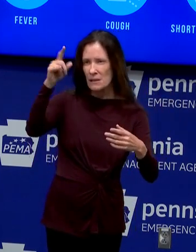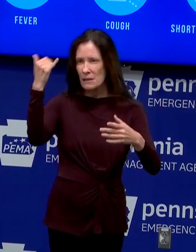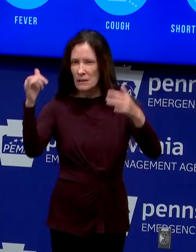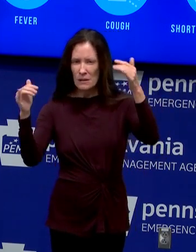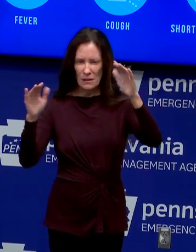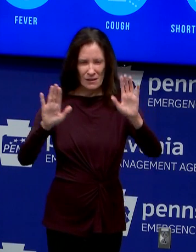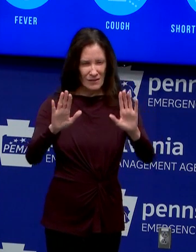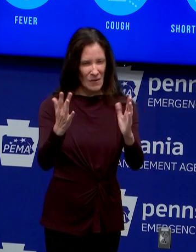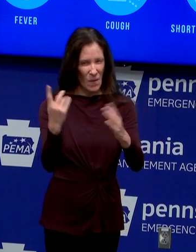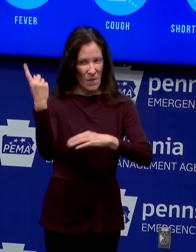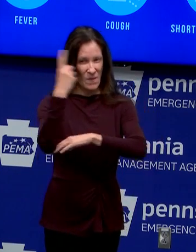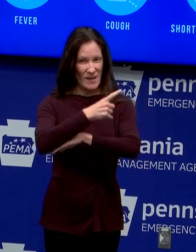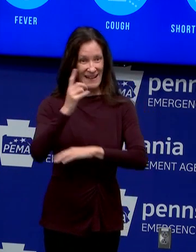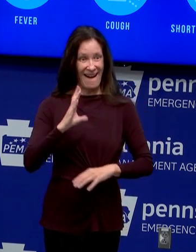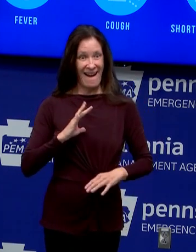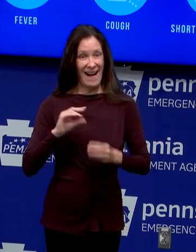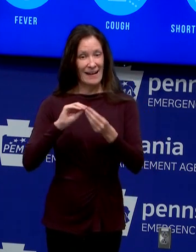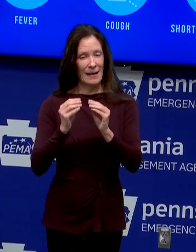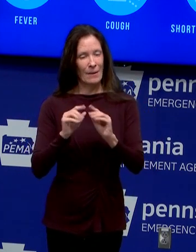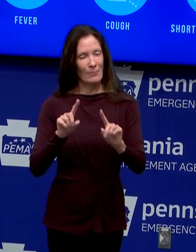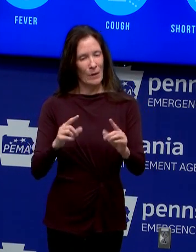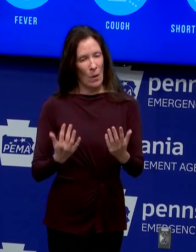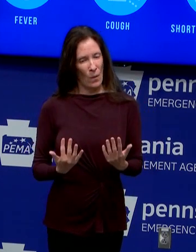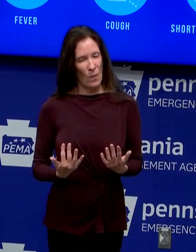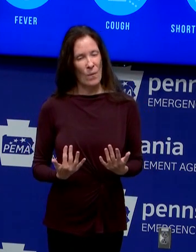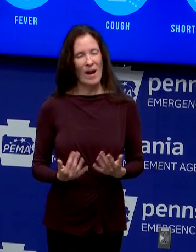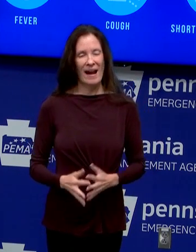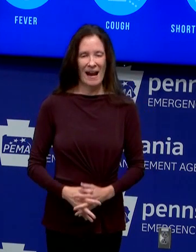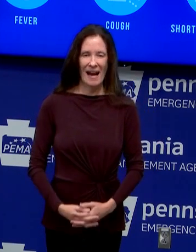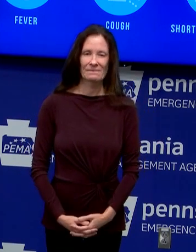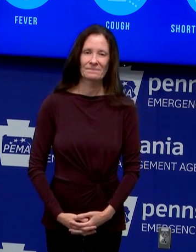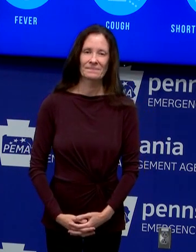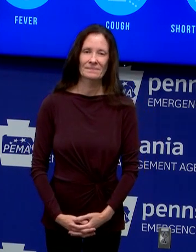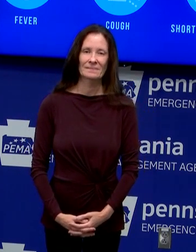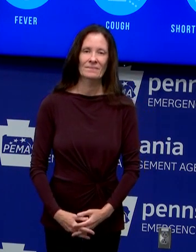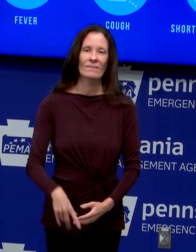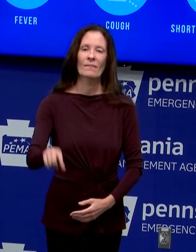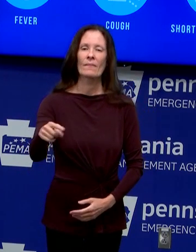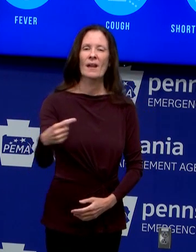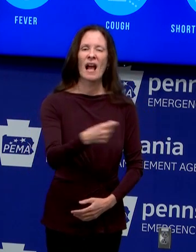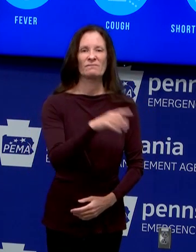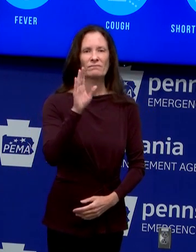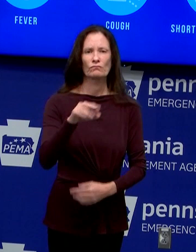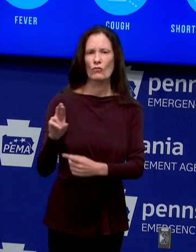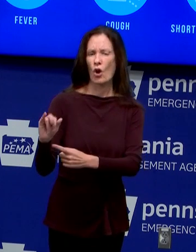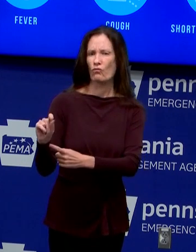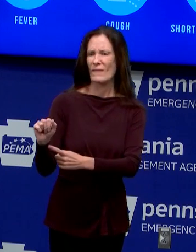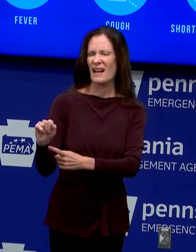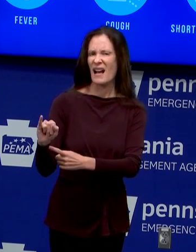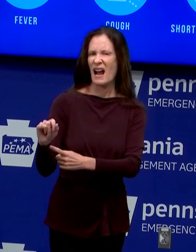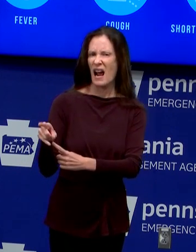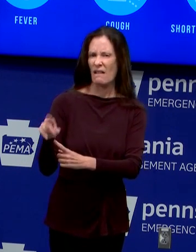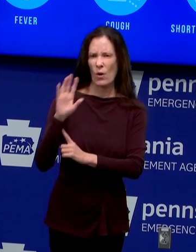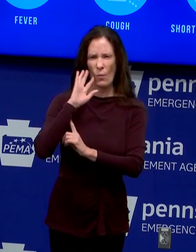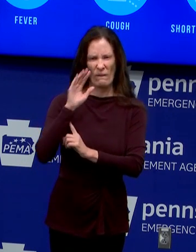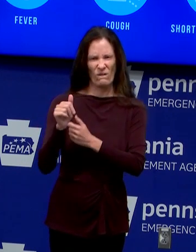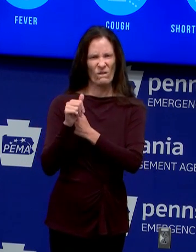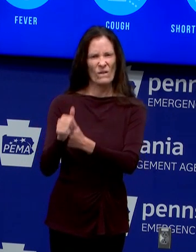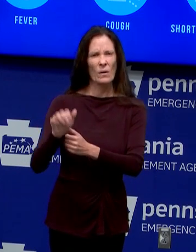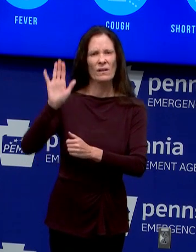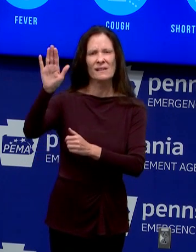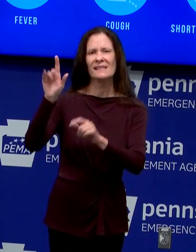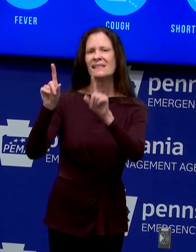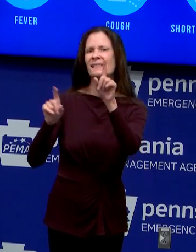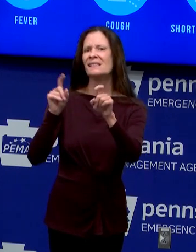Capital Star, Rite Aid says it would provide testing to asymptomatic people in keeping with federal guidelines from the Department of Health and Human